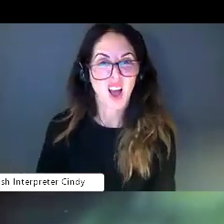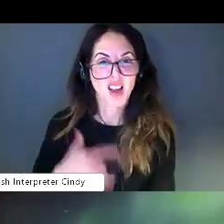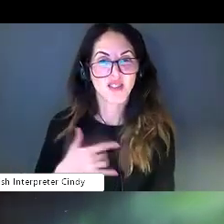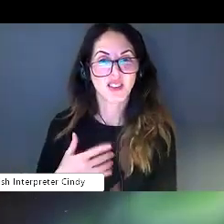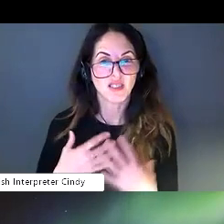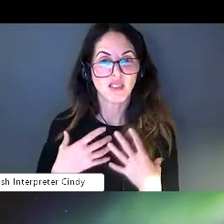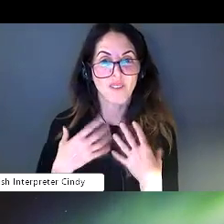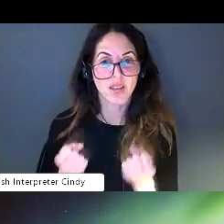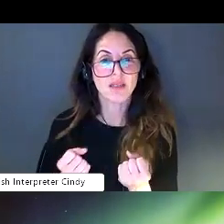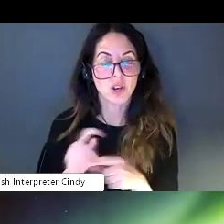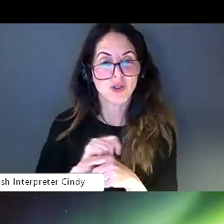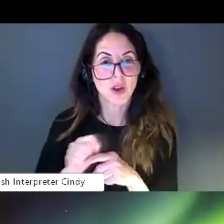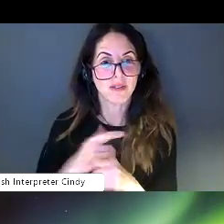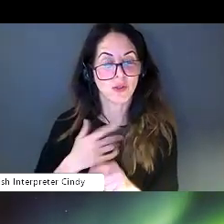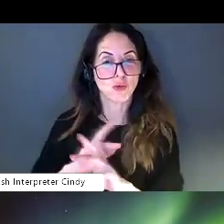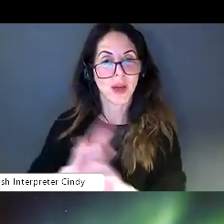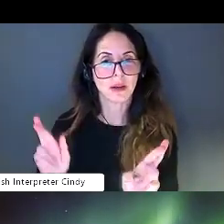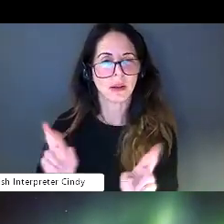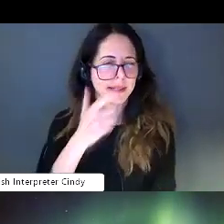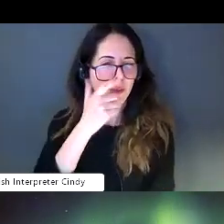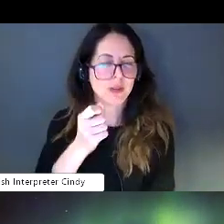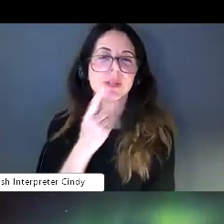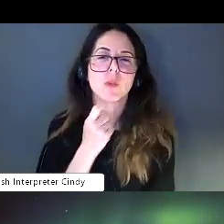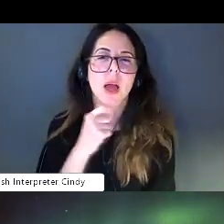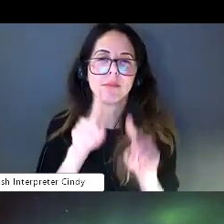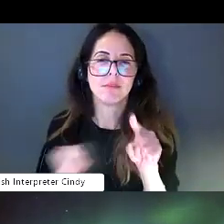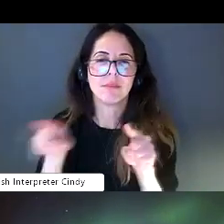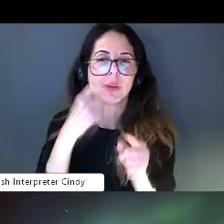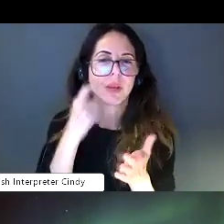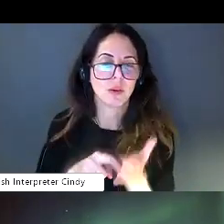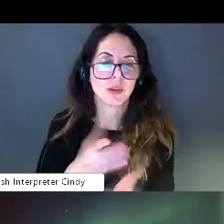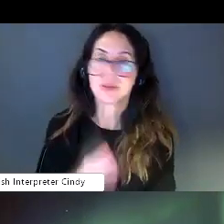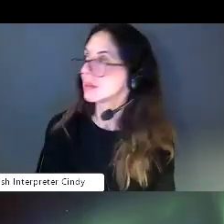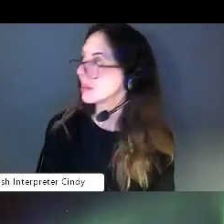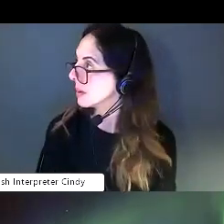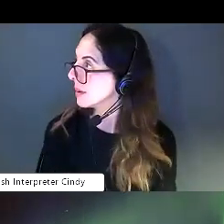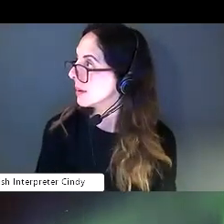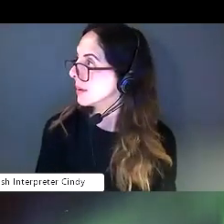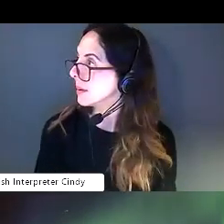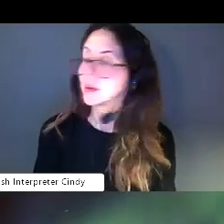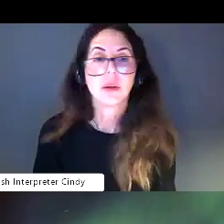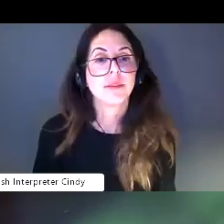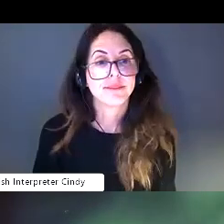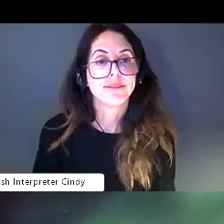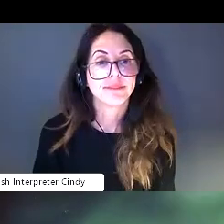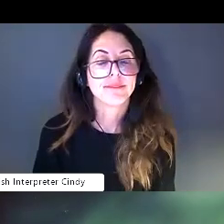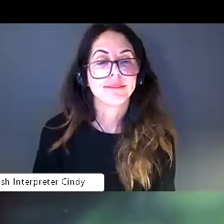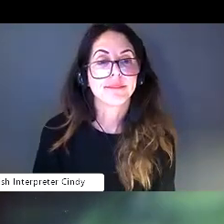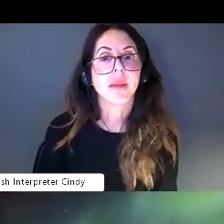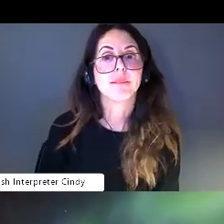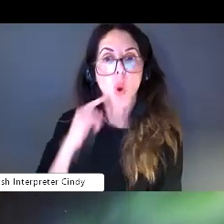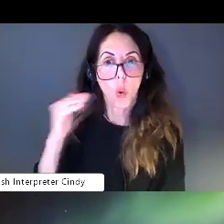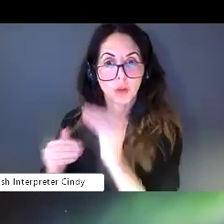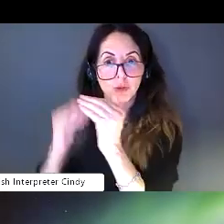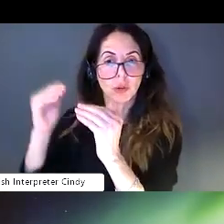preparedness. So here were some key findings here. So among interviewing older adults specifically, only